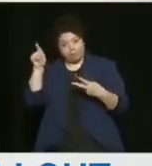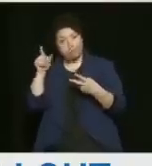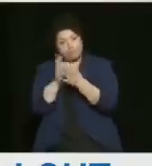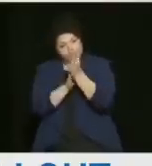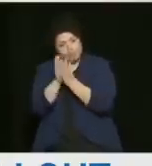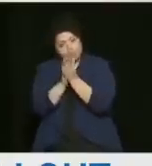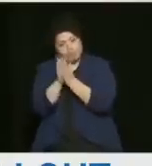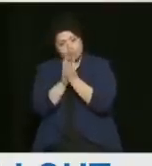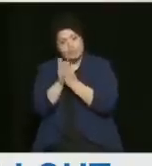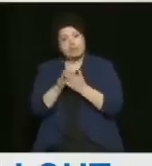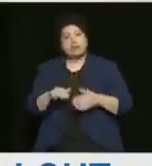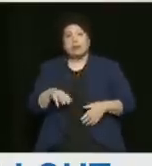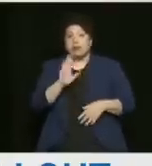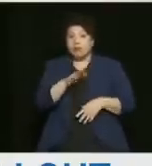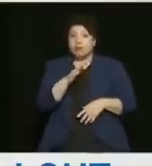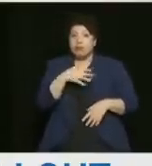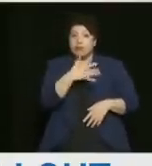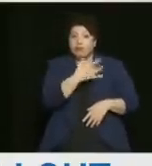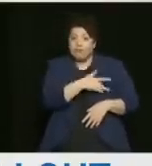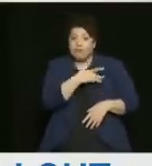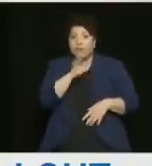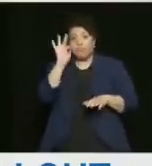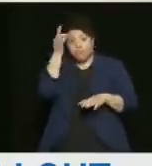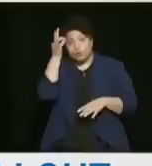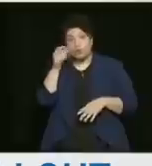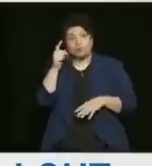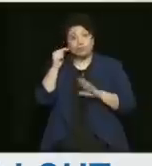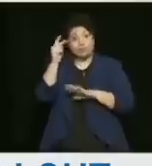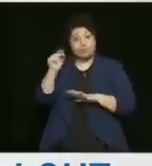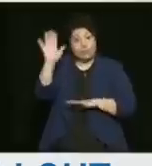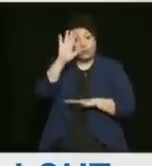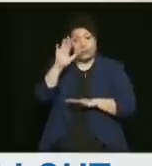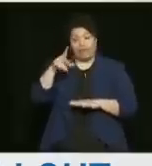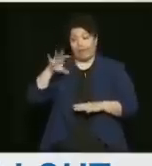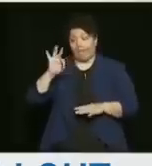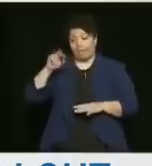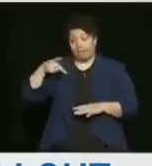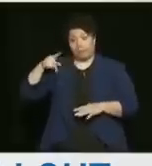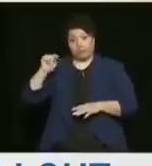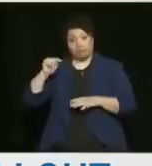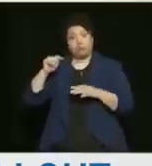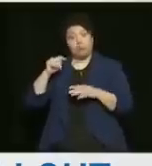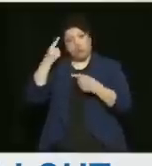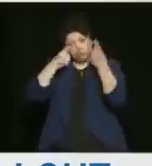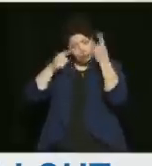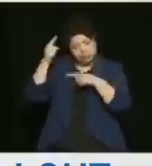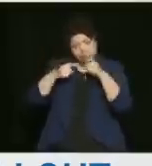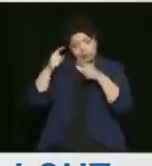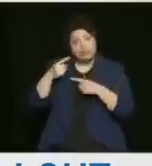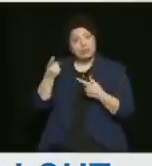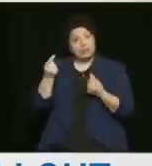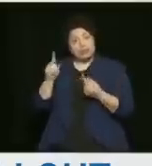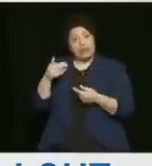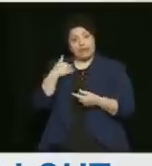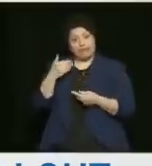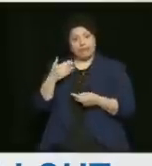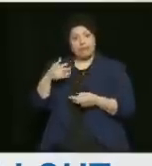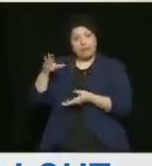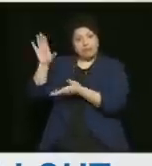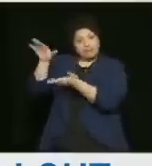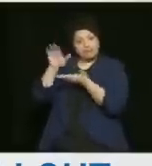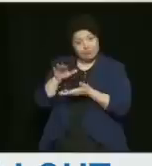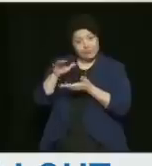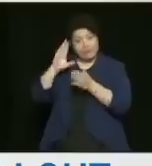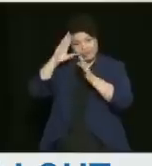FPD collaboration. If we're expecting around 6 million doses total of the two vaccines in the first quarter of